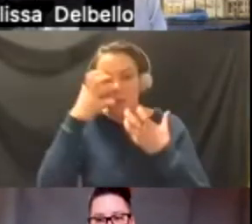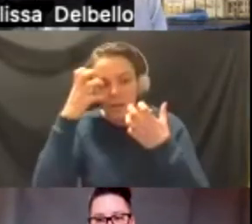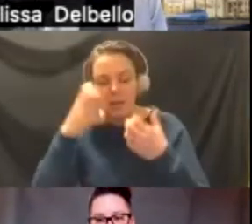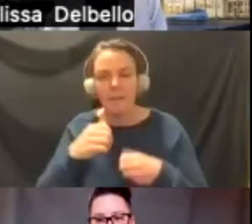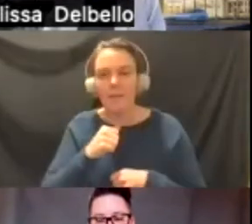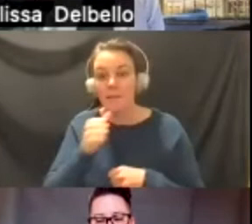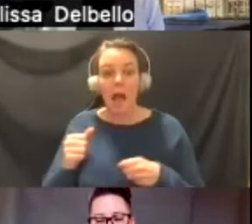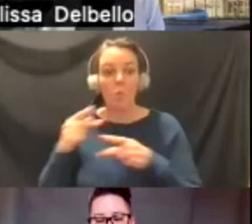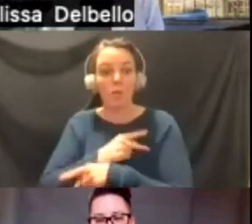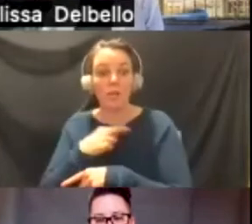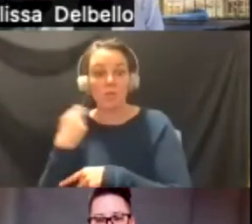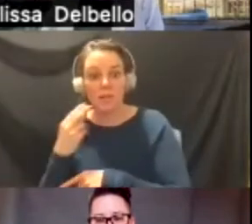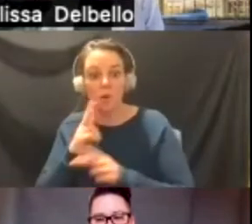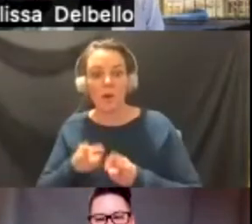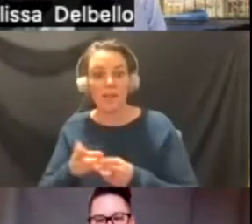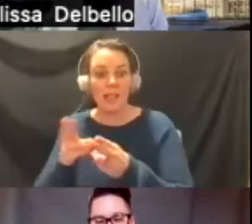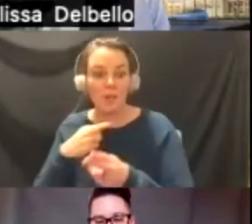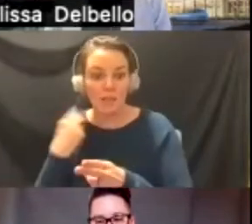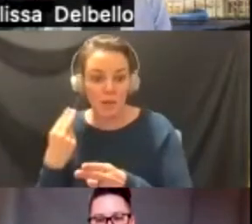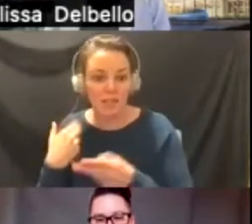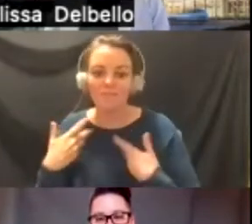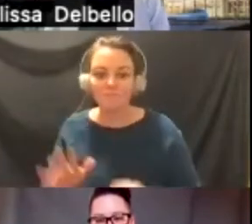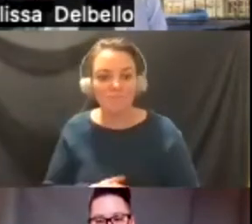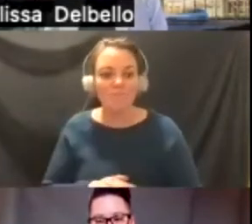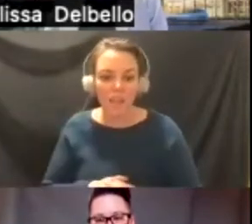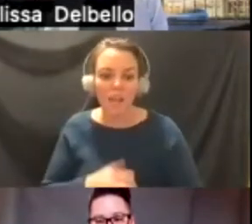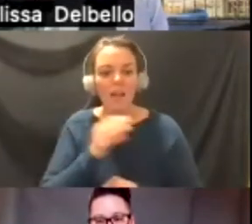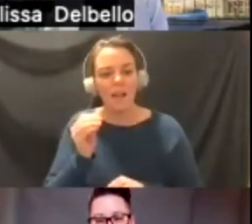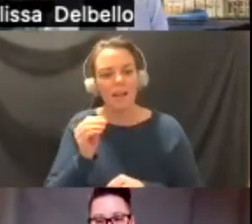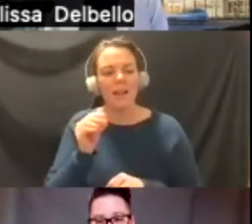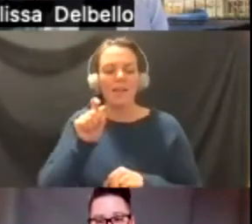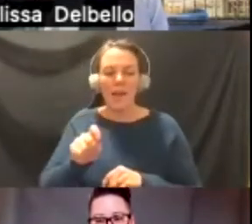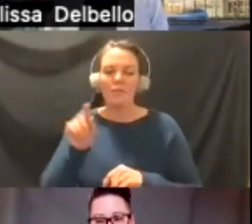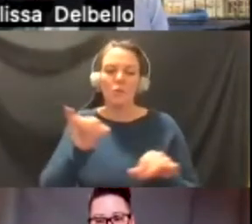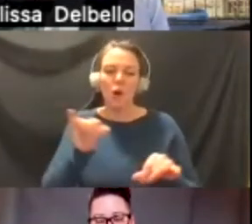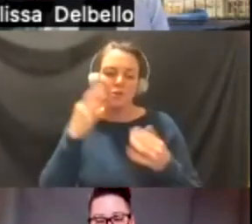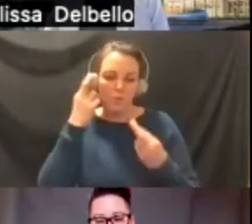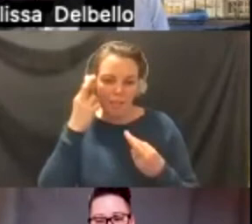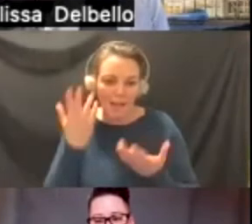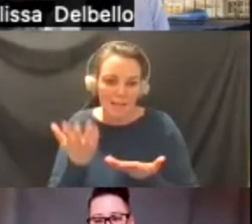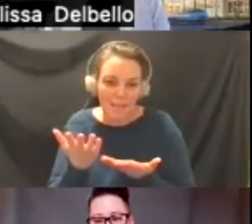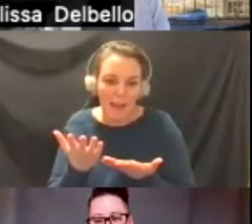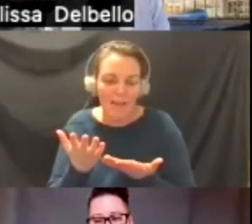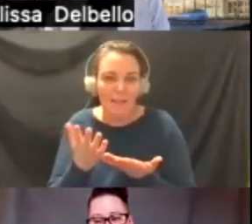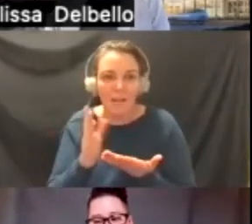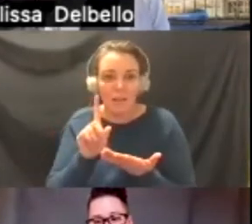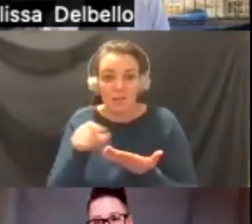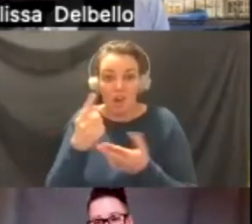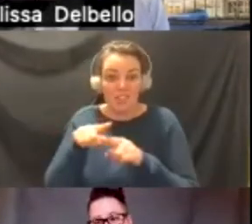the risk or accelerate the risk. And you have to also realize that just based